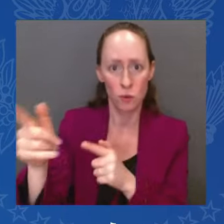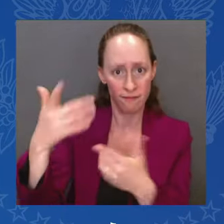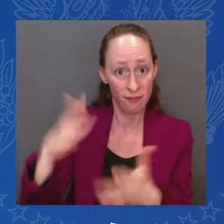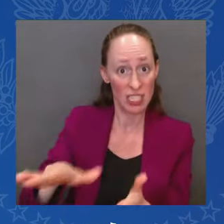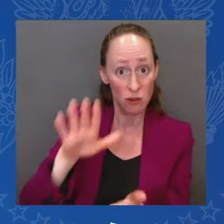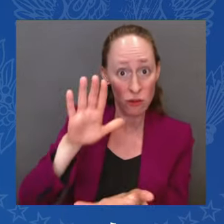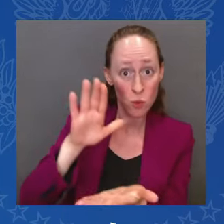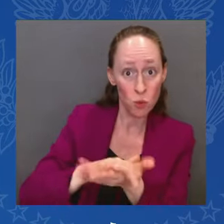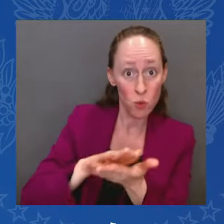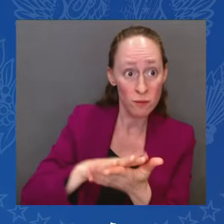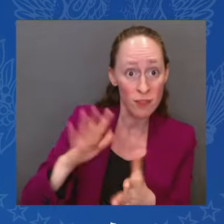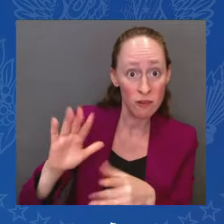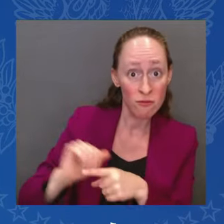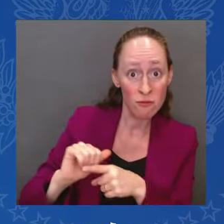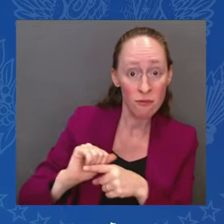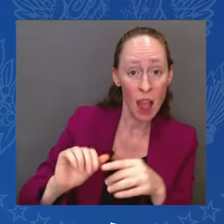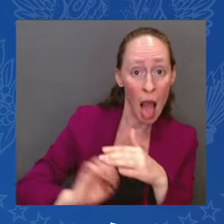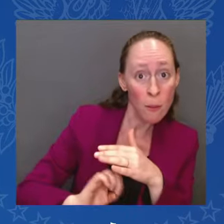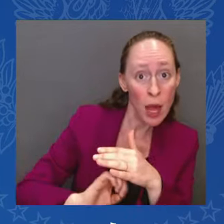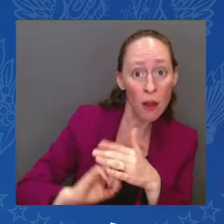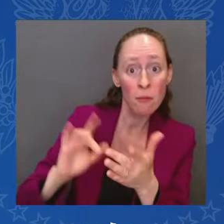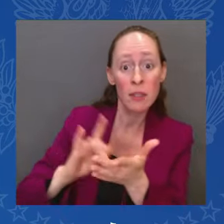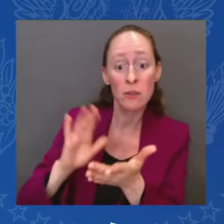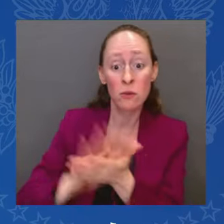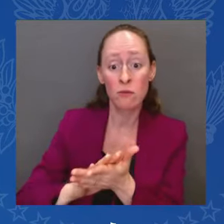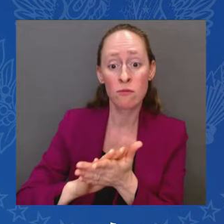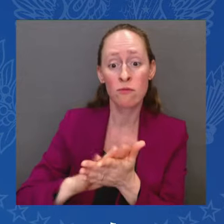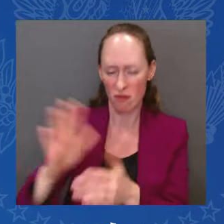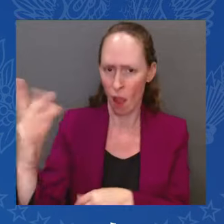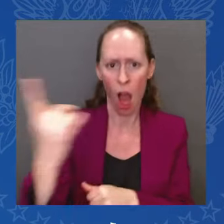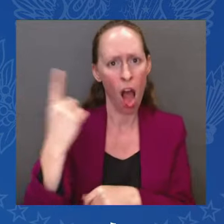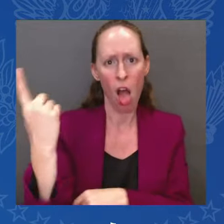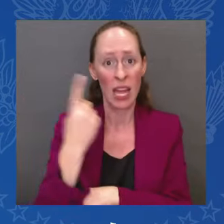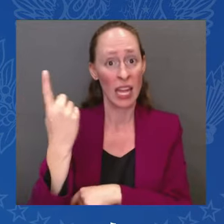Every time, a sea of hands goes up.